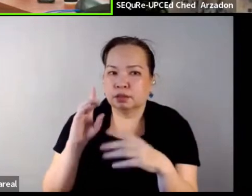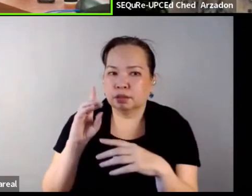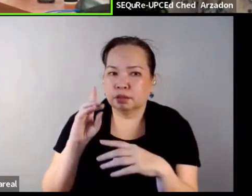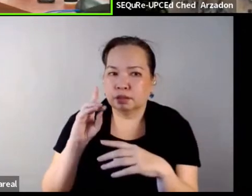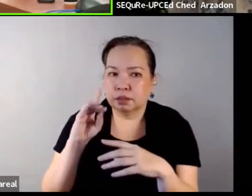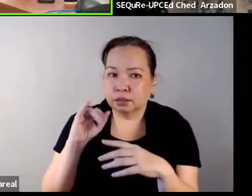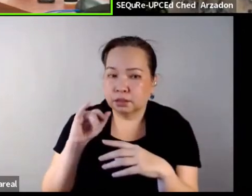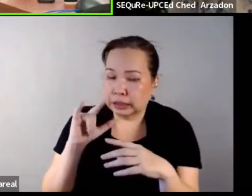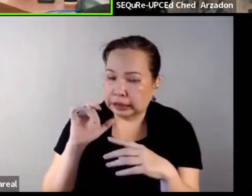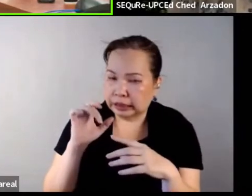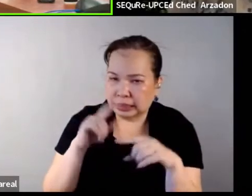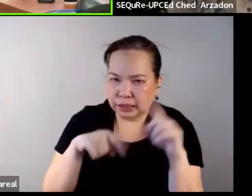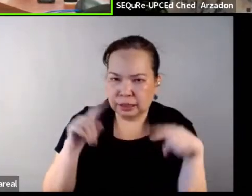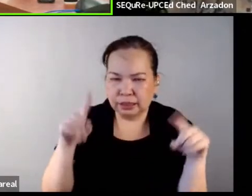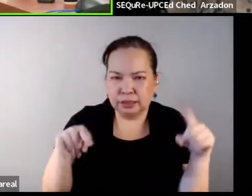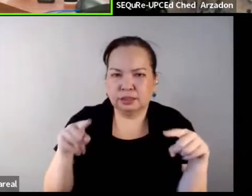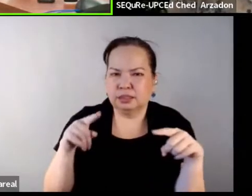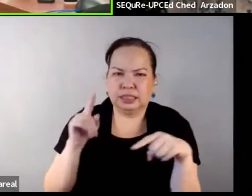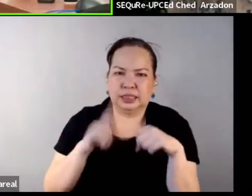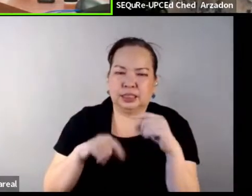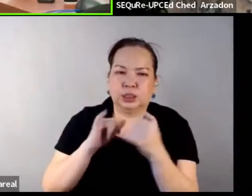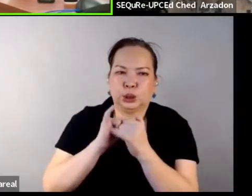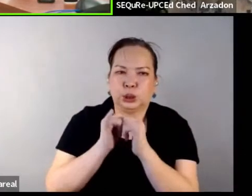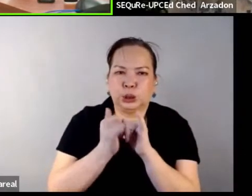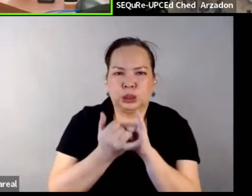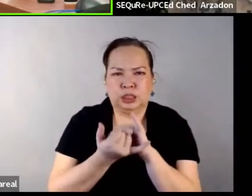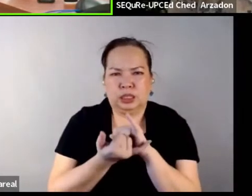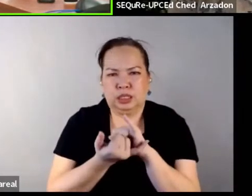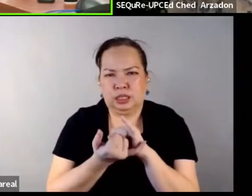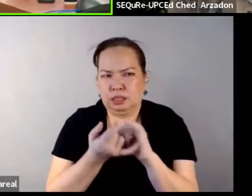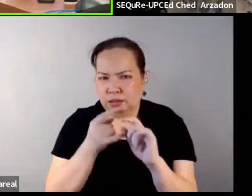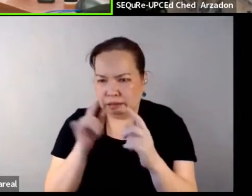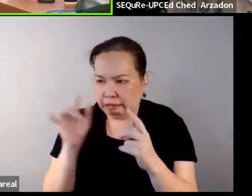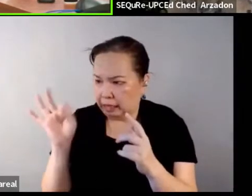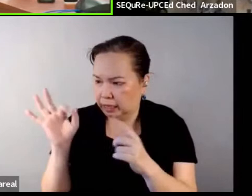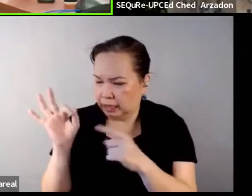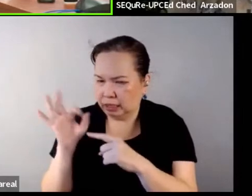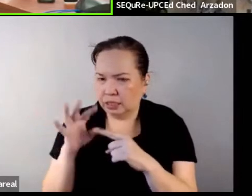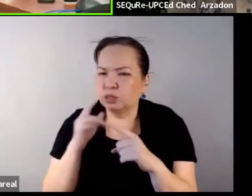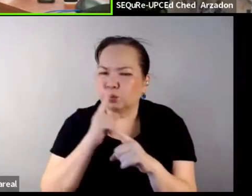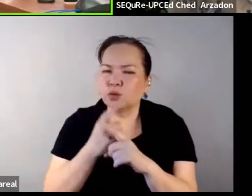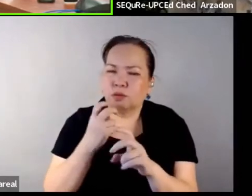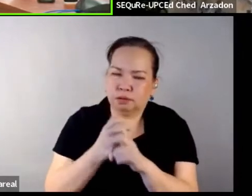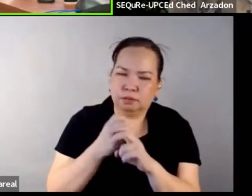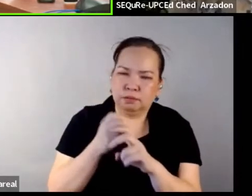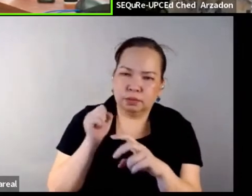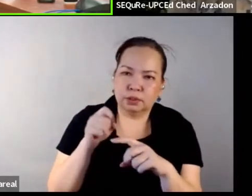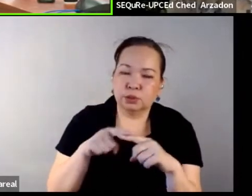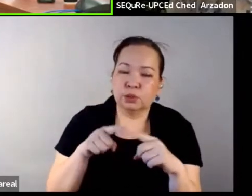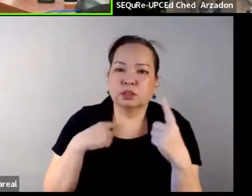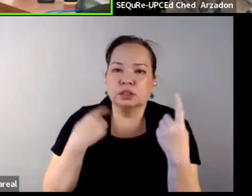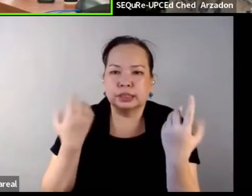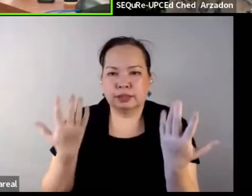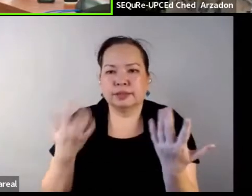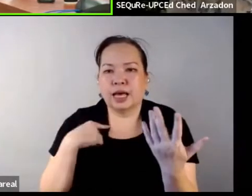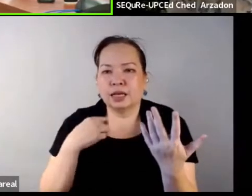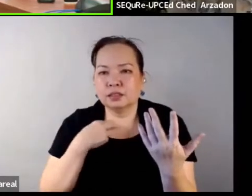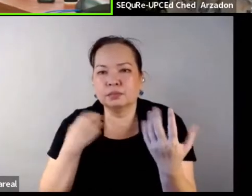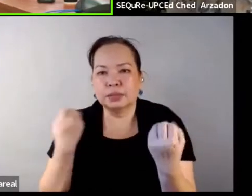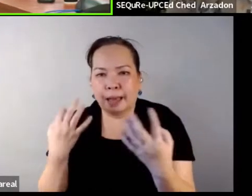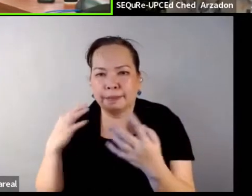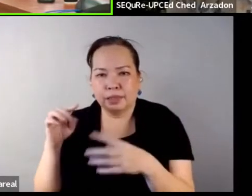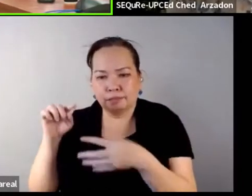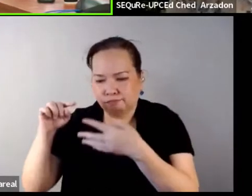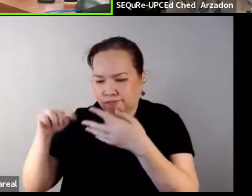pwede na mag-a-adjust doon. That is why talagang totoo, pwedeng hirap tayo dahil sa adjustment na yon. Pero again, ang dami rin po natin kasing